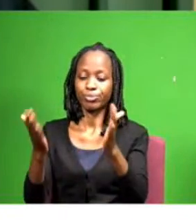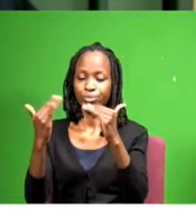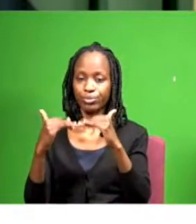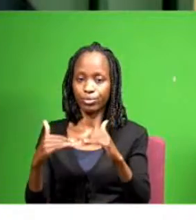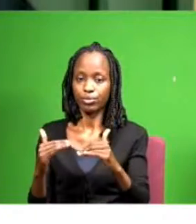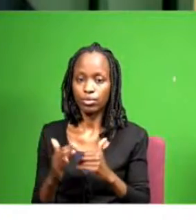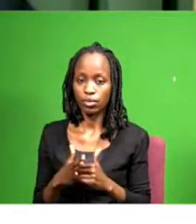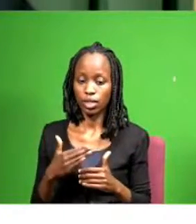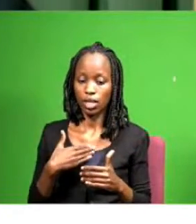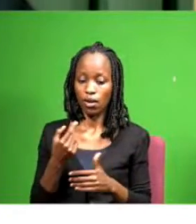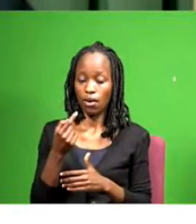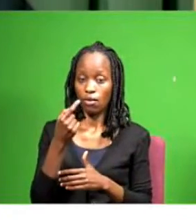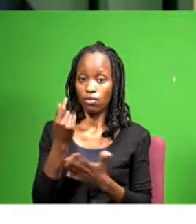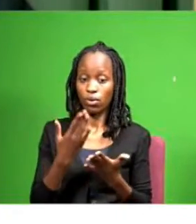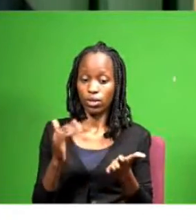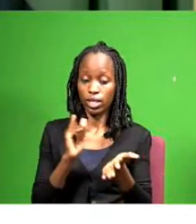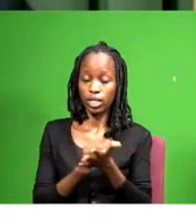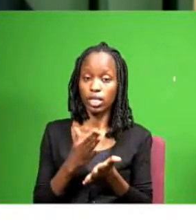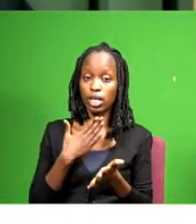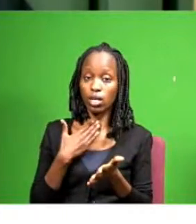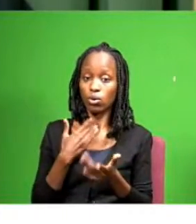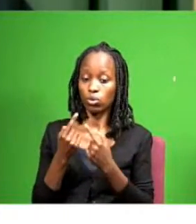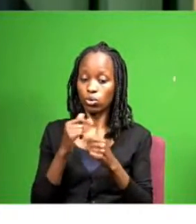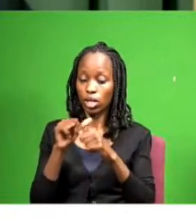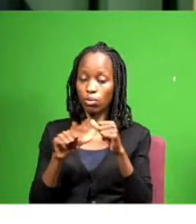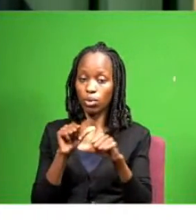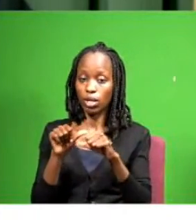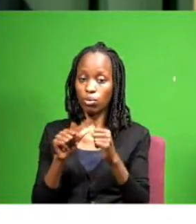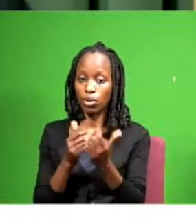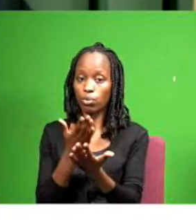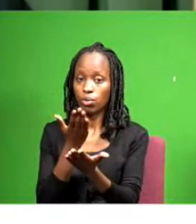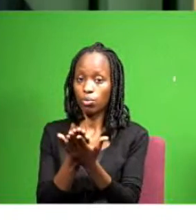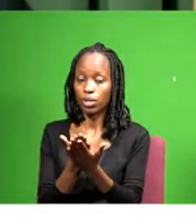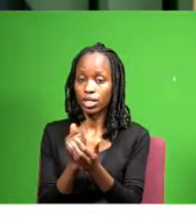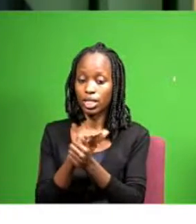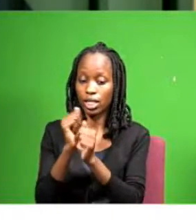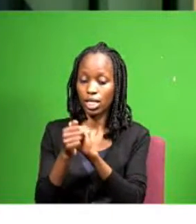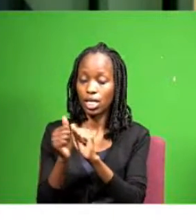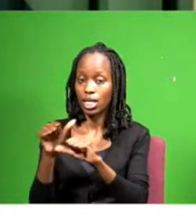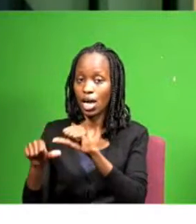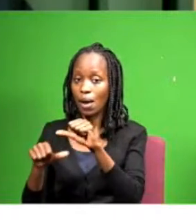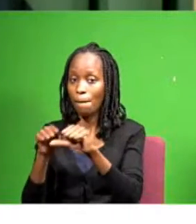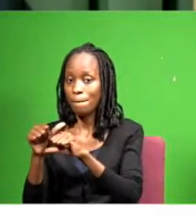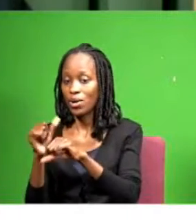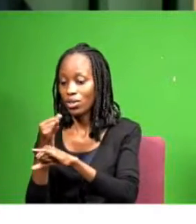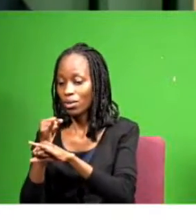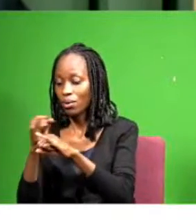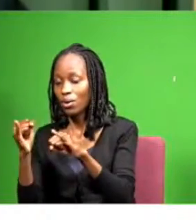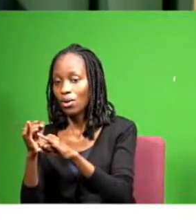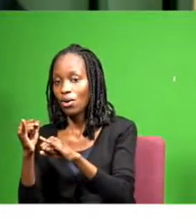There are a few observations that I wish to make regarding this proposed amendment as relates to the independence of the judiciary.